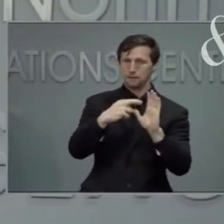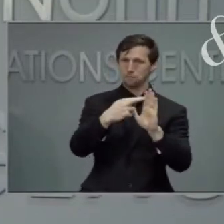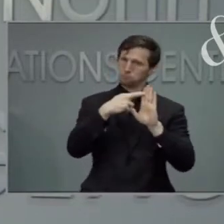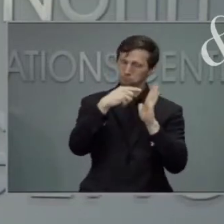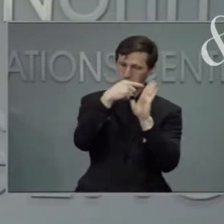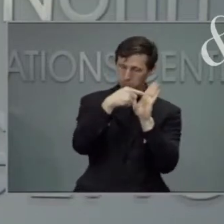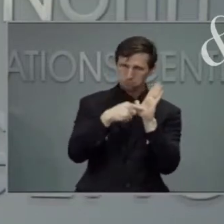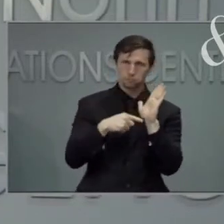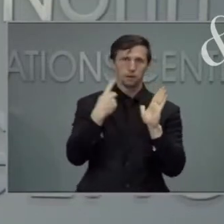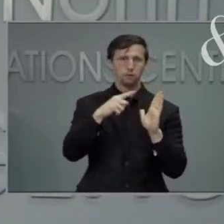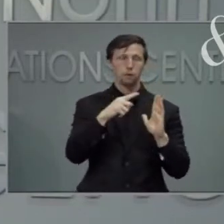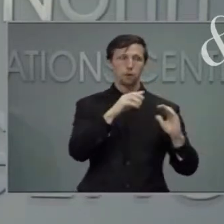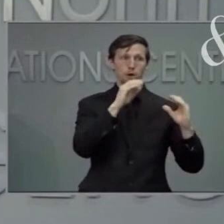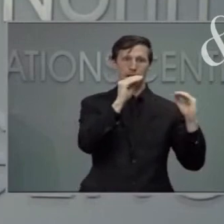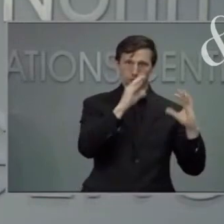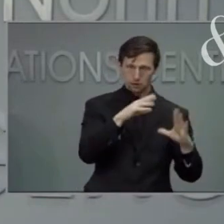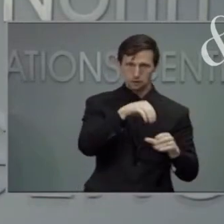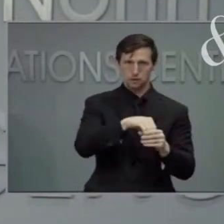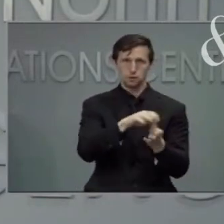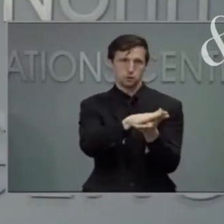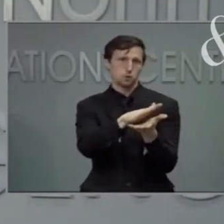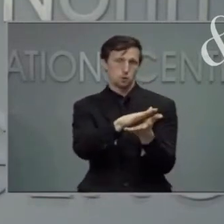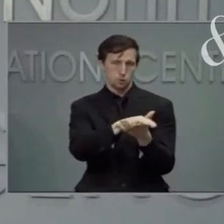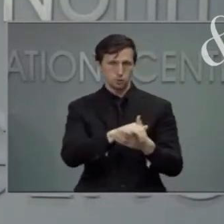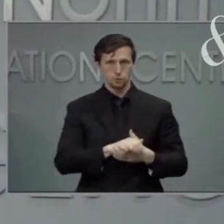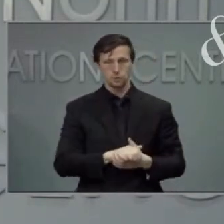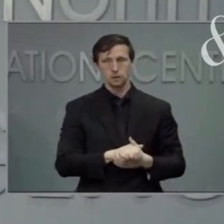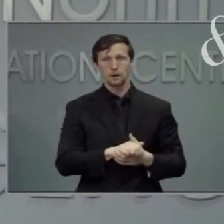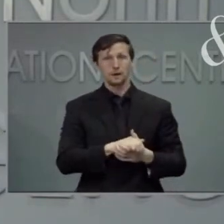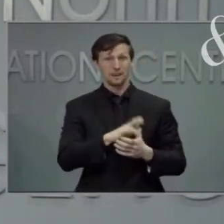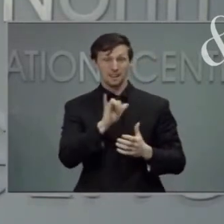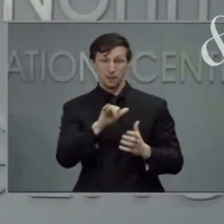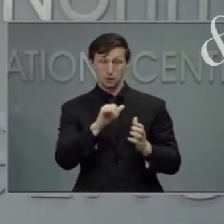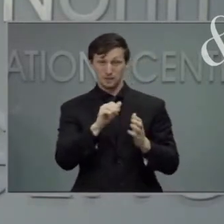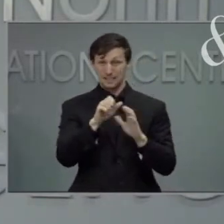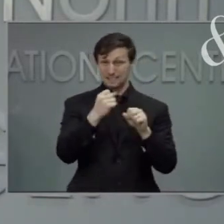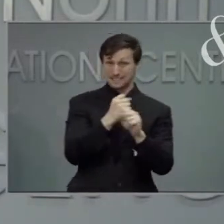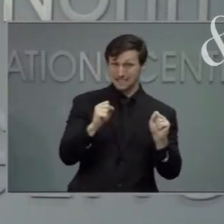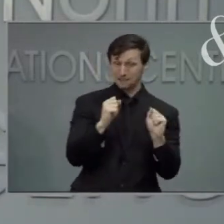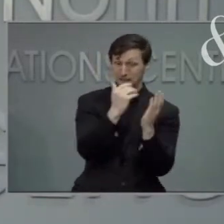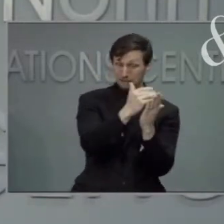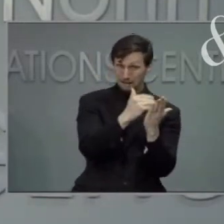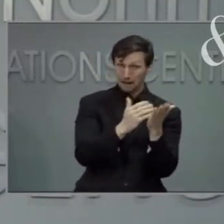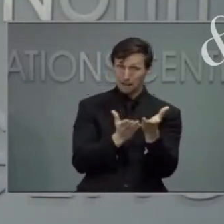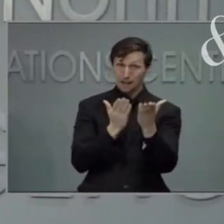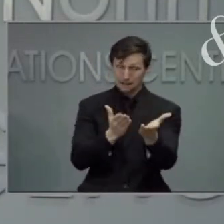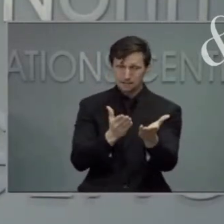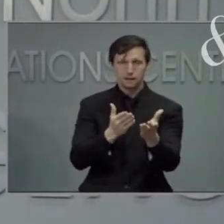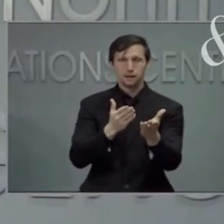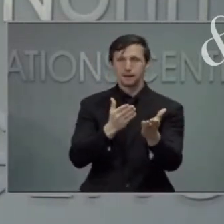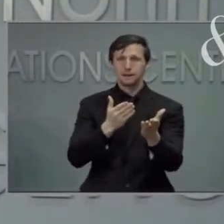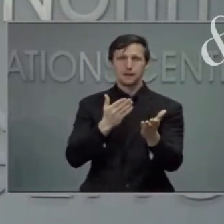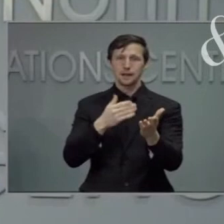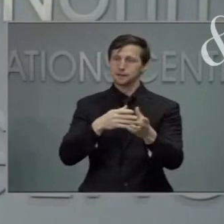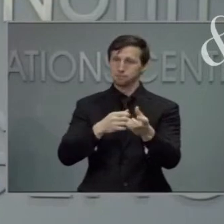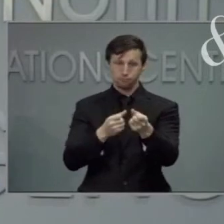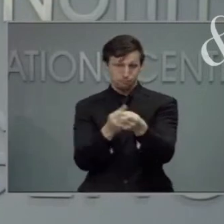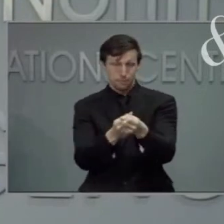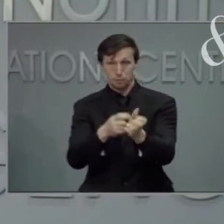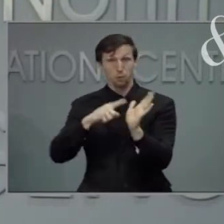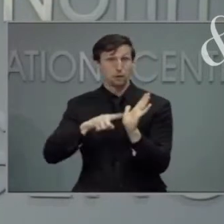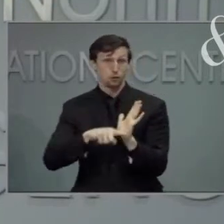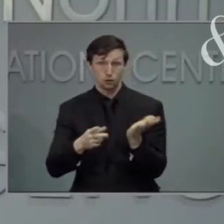for educators in our public schools, and it is based upon research that has occurred that shows